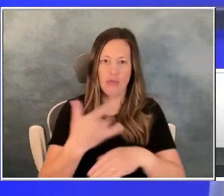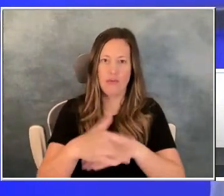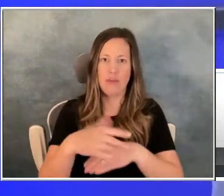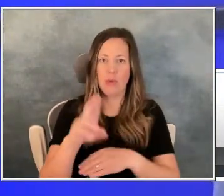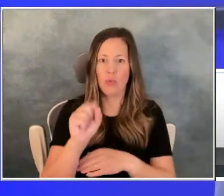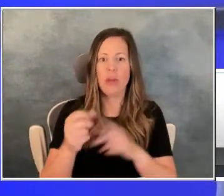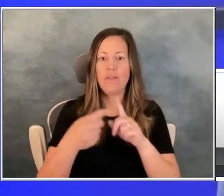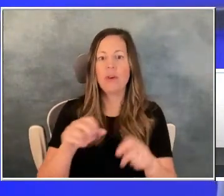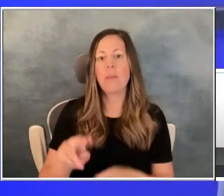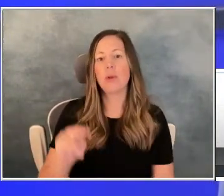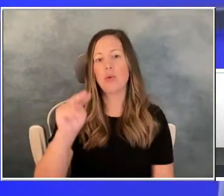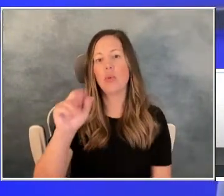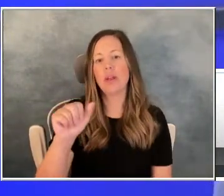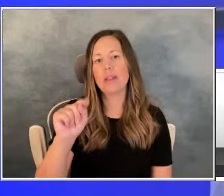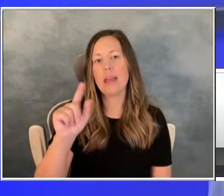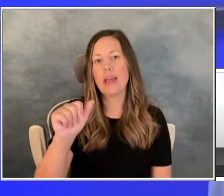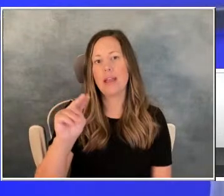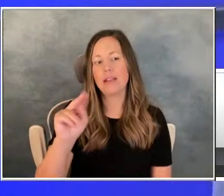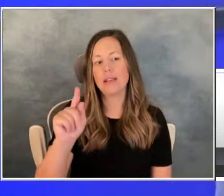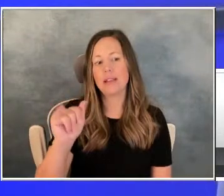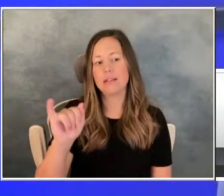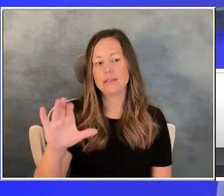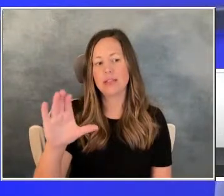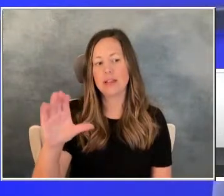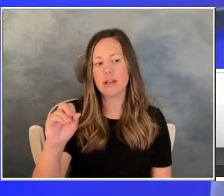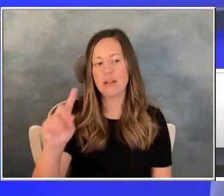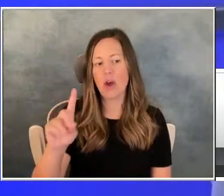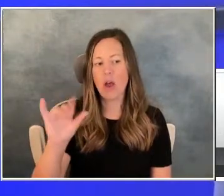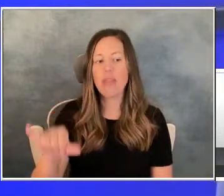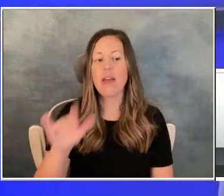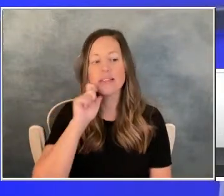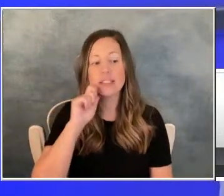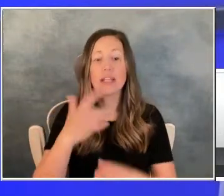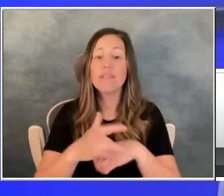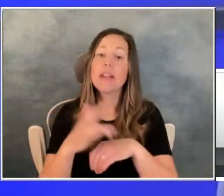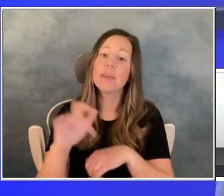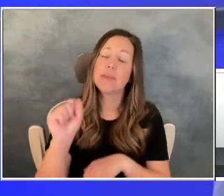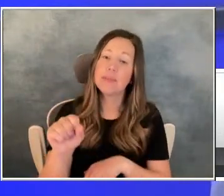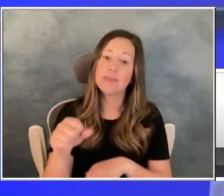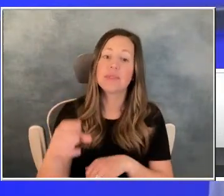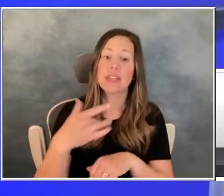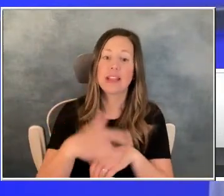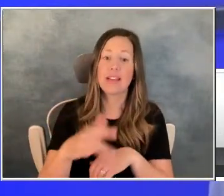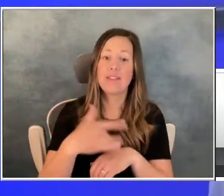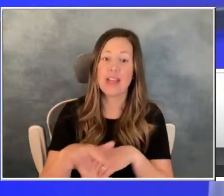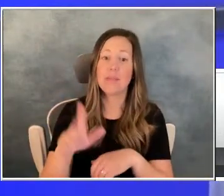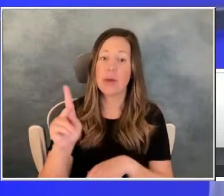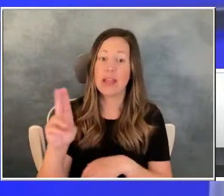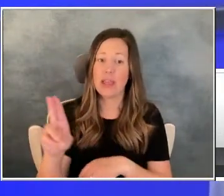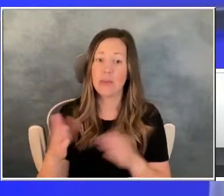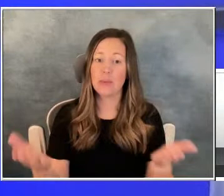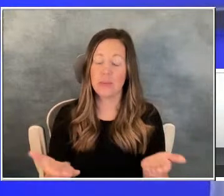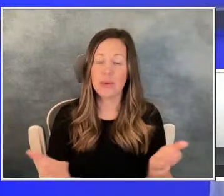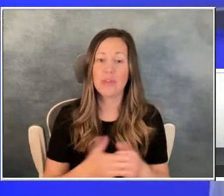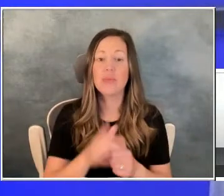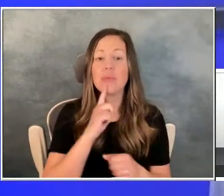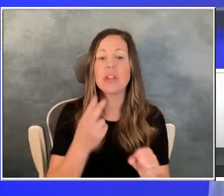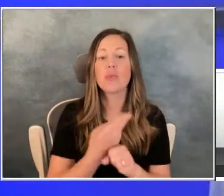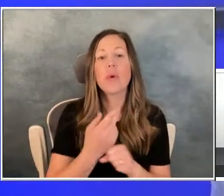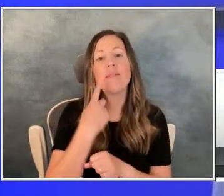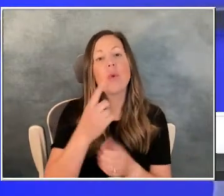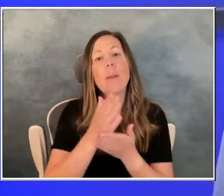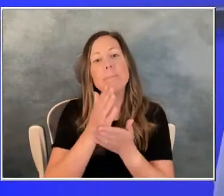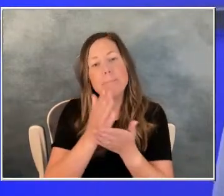cod, and that skin is available. It is available at KU also. That is used for partial thickness,